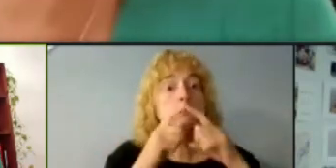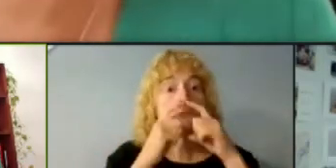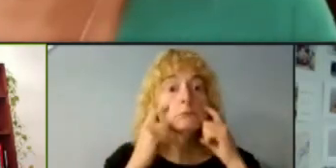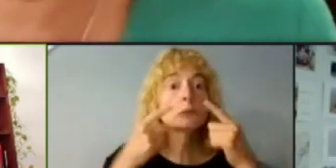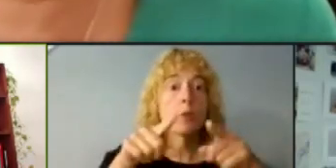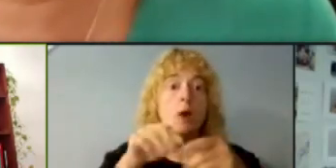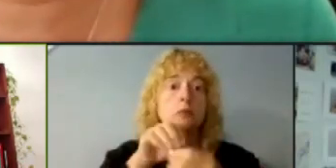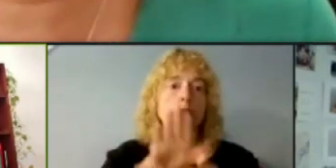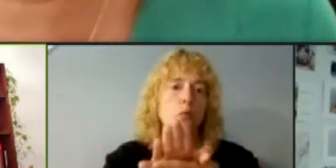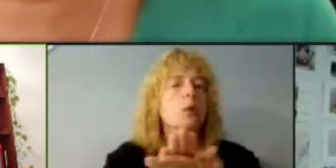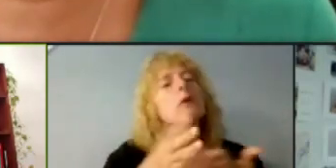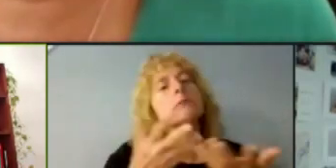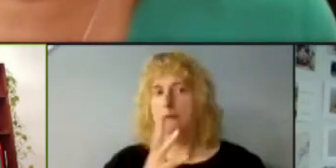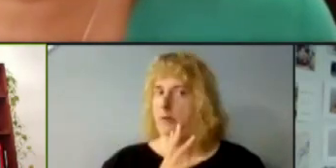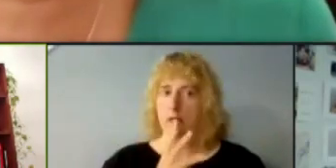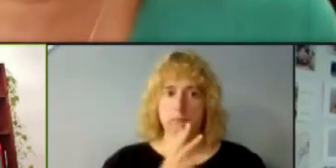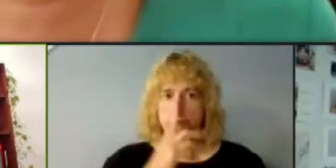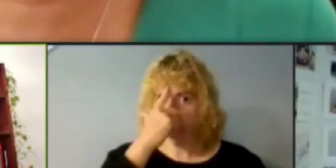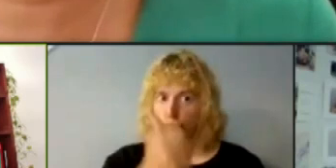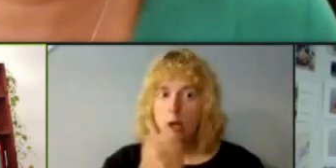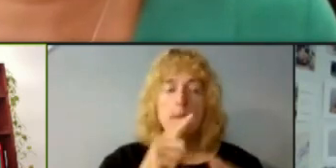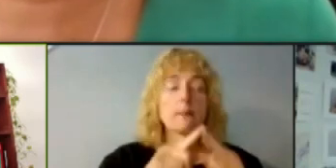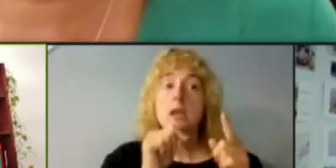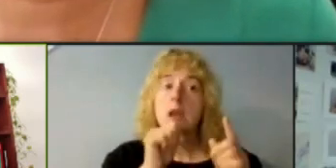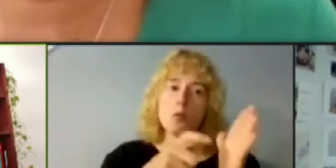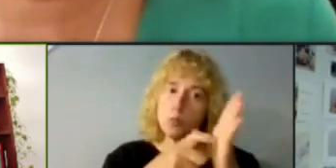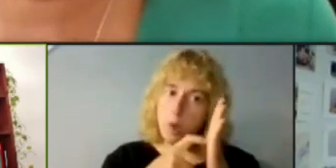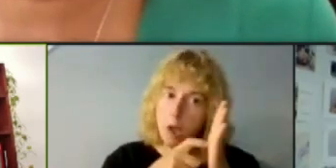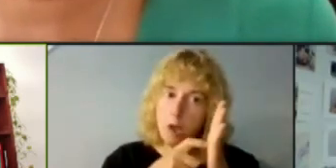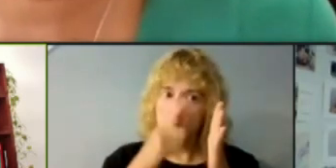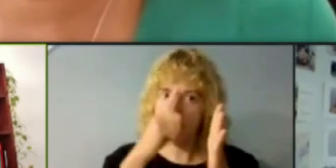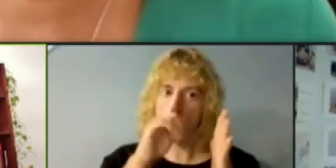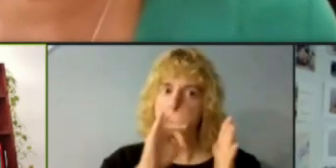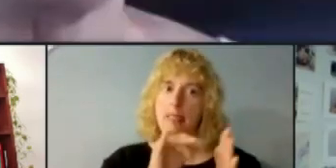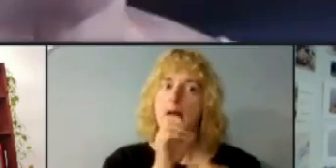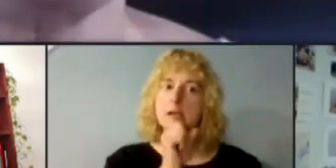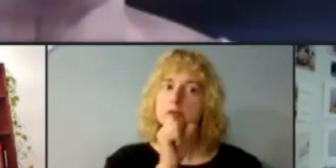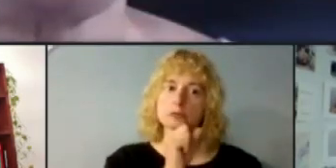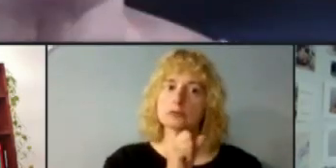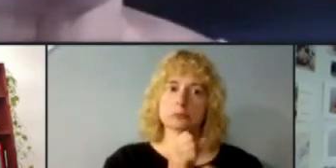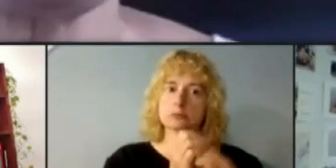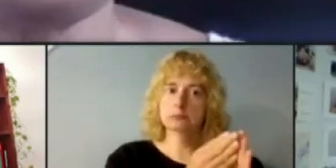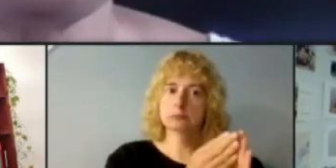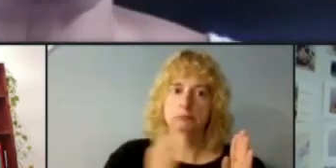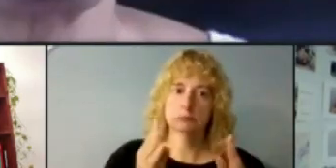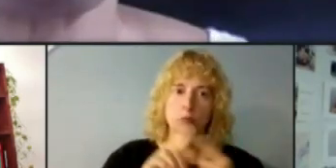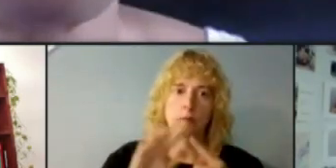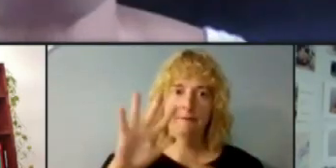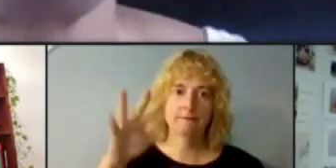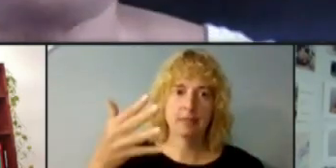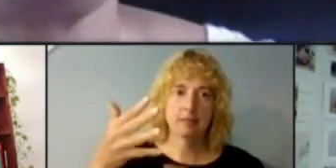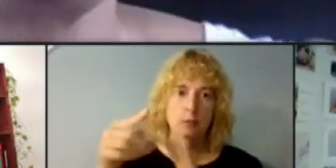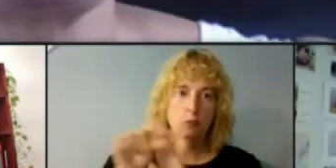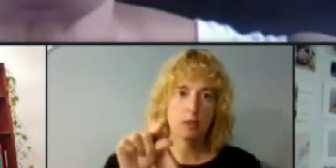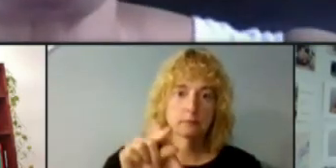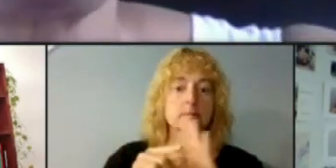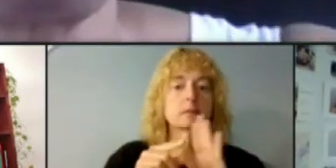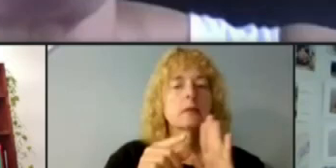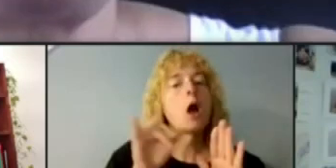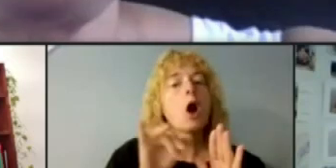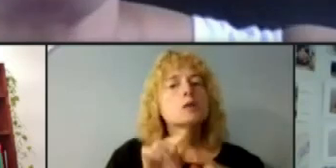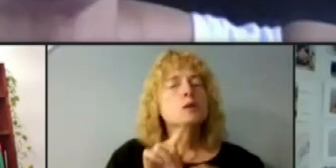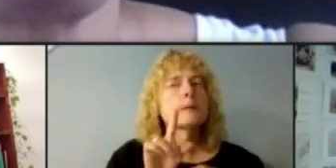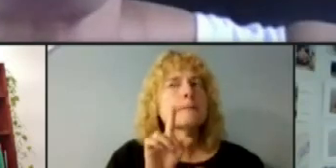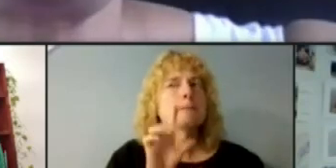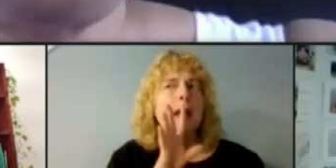that's not a requirement, again, for that age range. Just a quick comment, washing hands, I've seen in